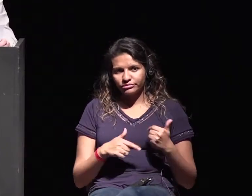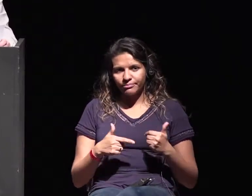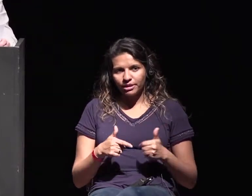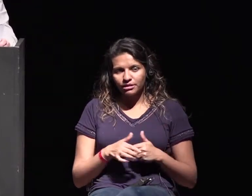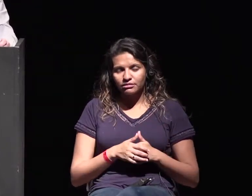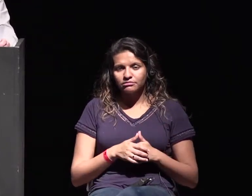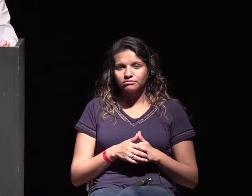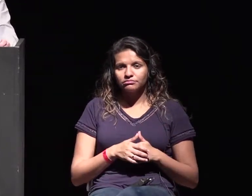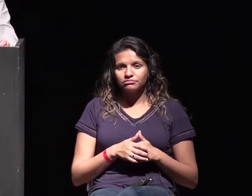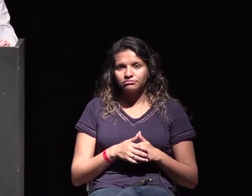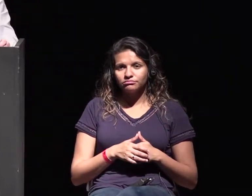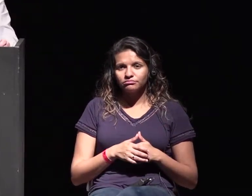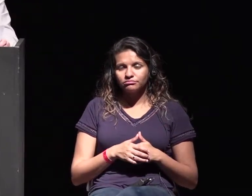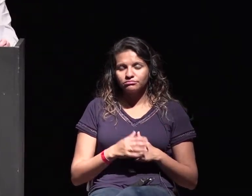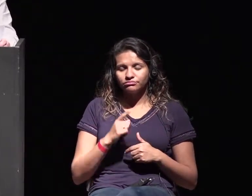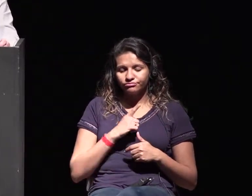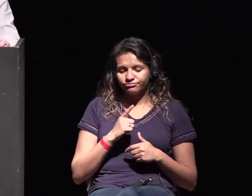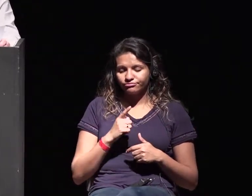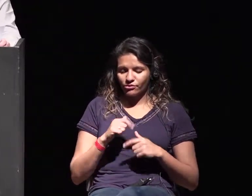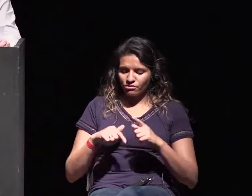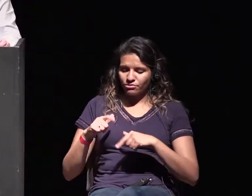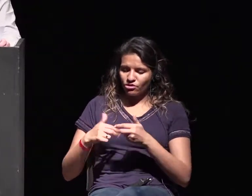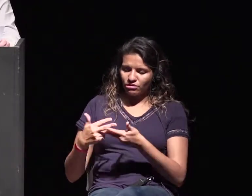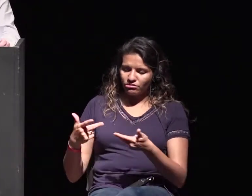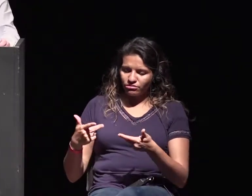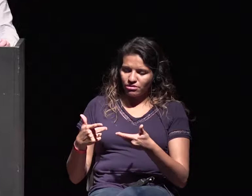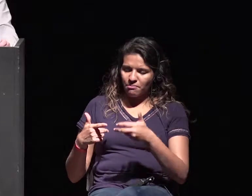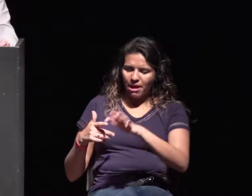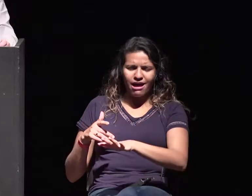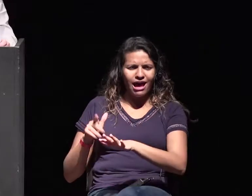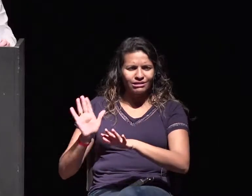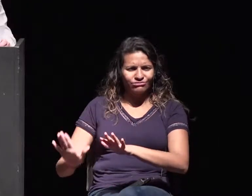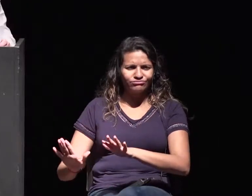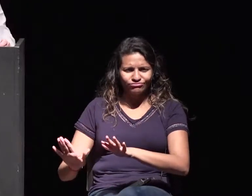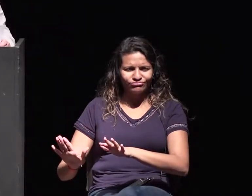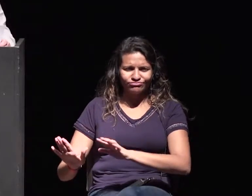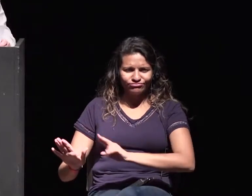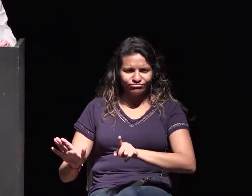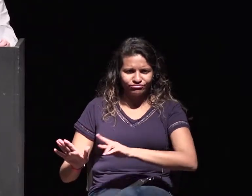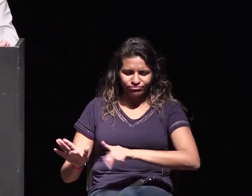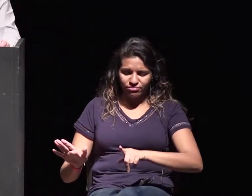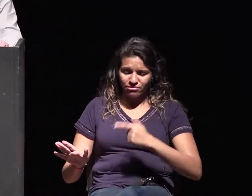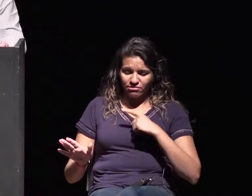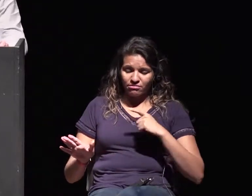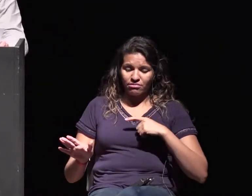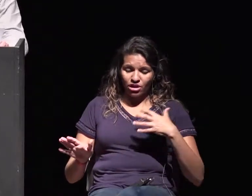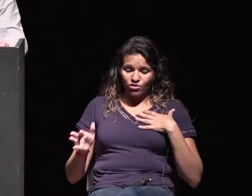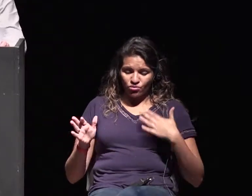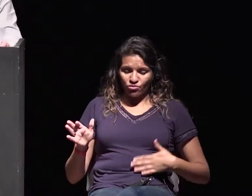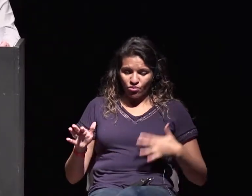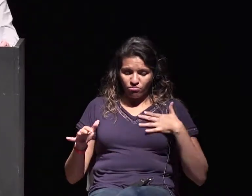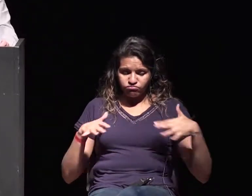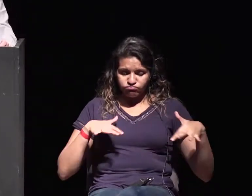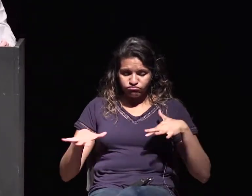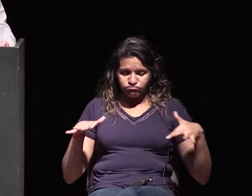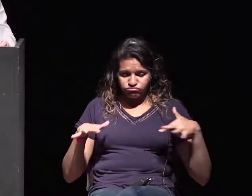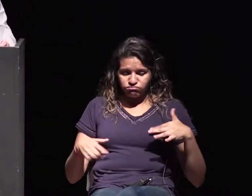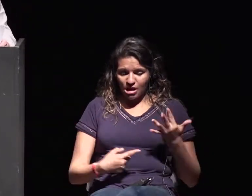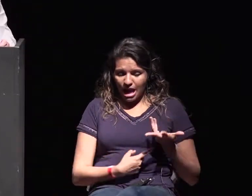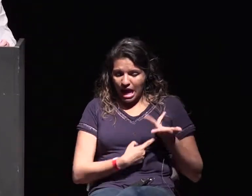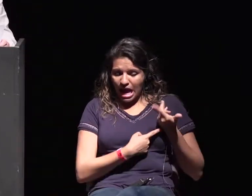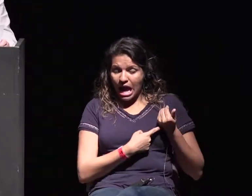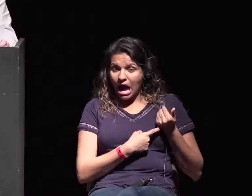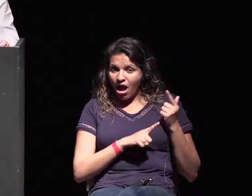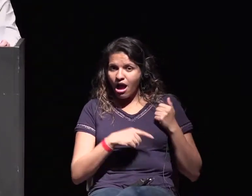objects. The nature and possibilities of the object art have profoundly transformed our experience in a gallery. In